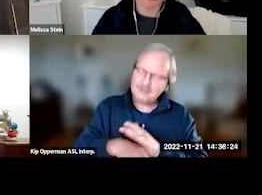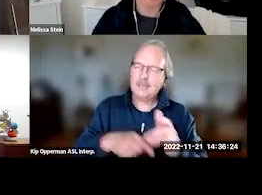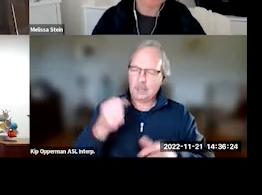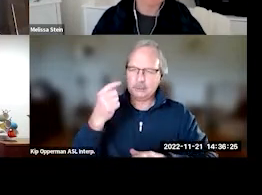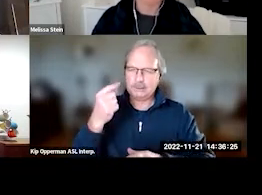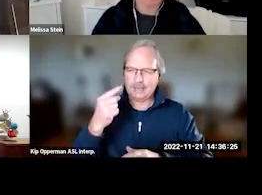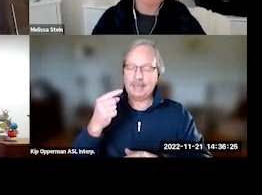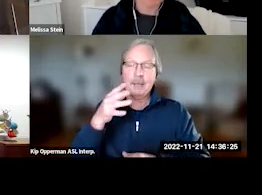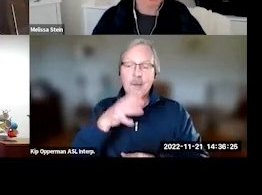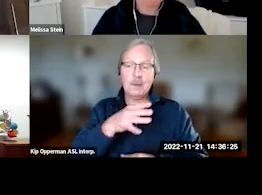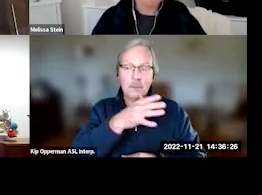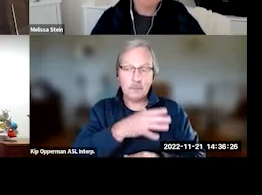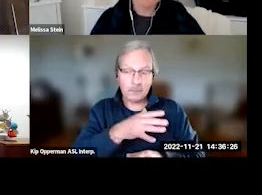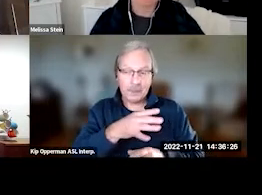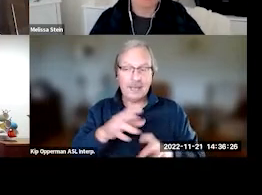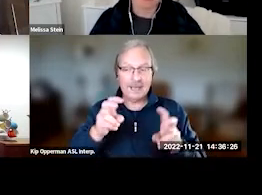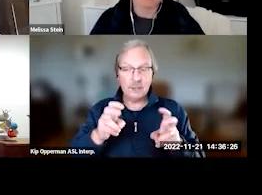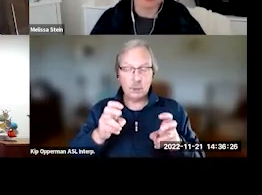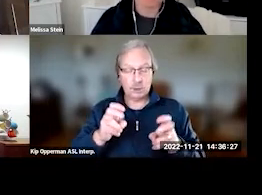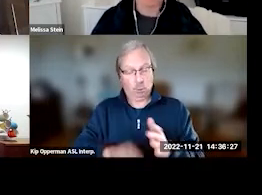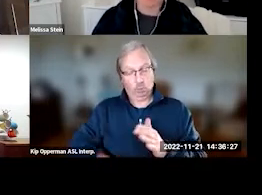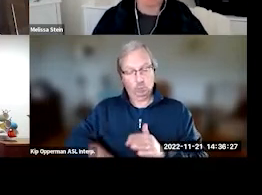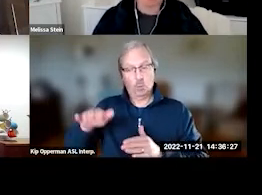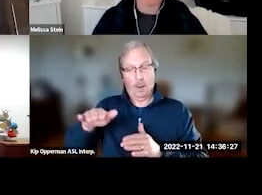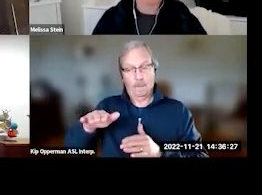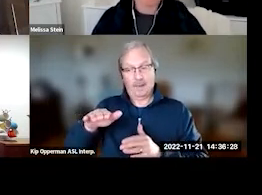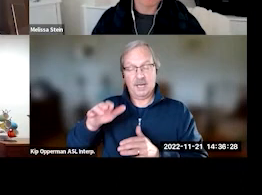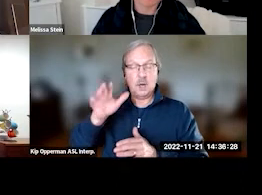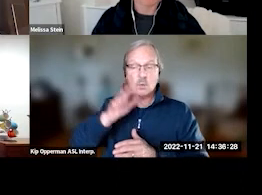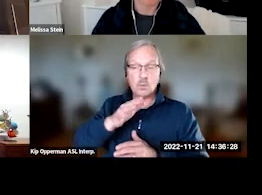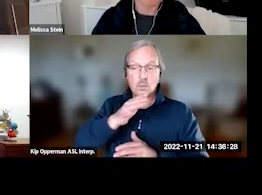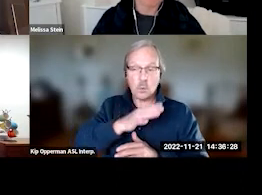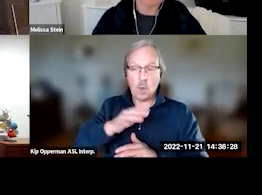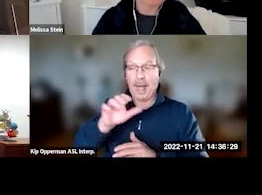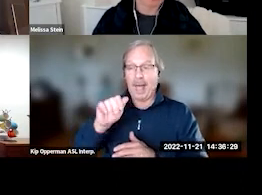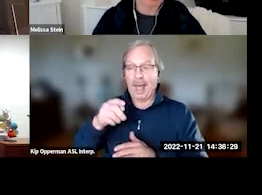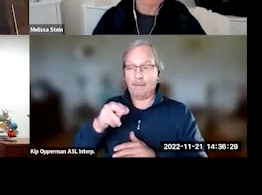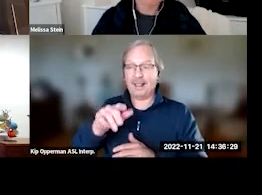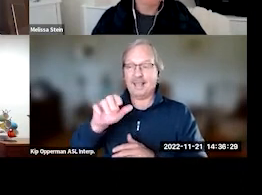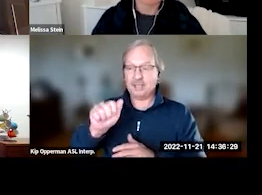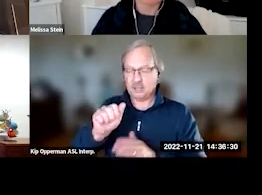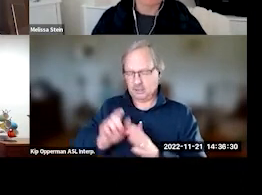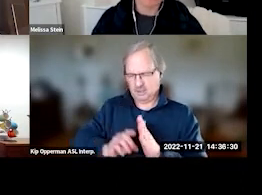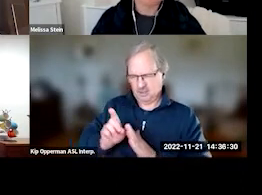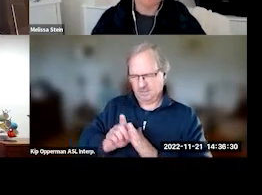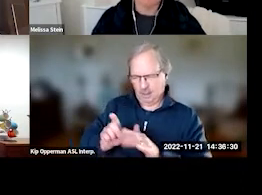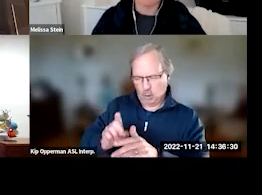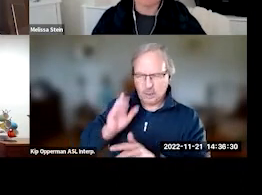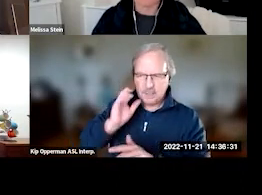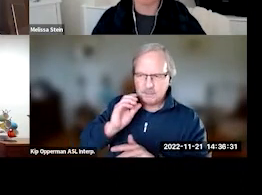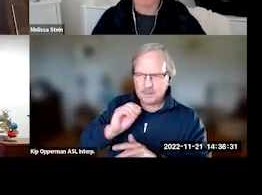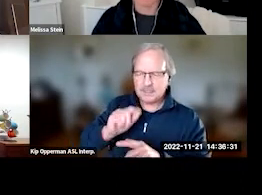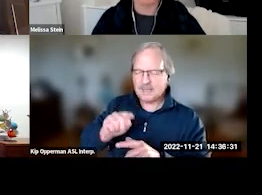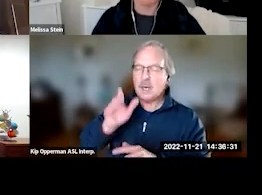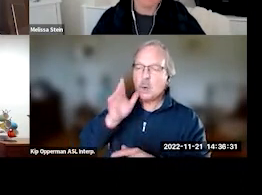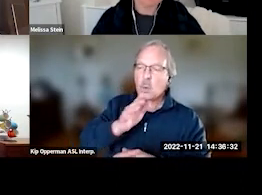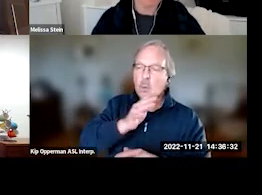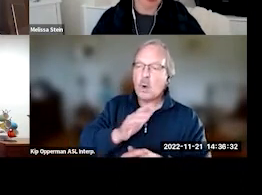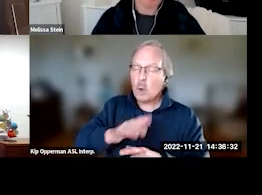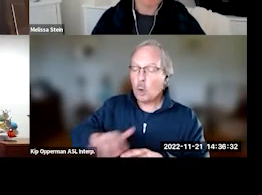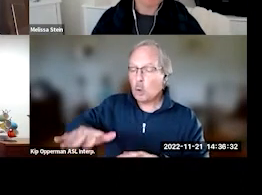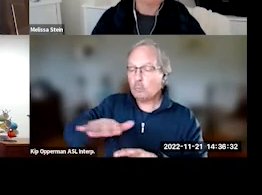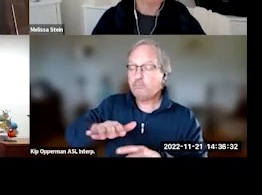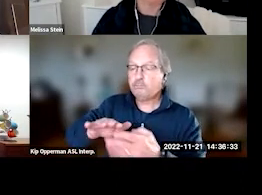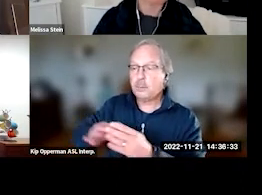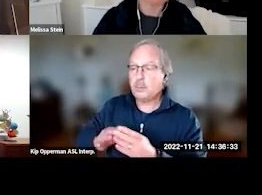up in rural central Appalachia and gained the majority of her clinical addiction treatment experience in a rural community in southwestern New